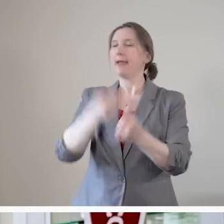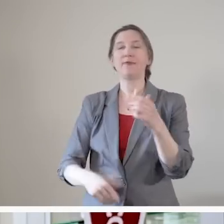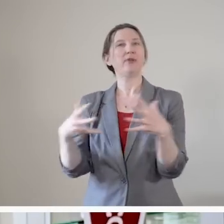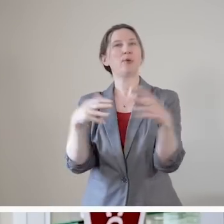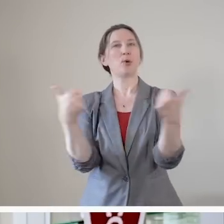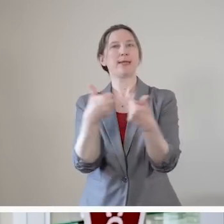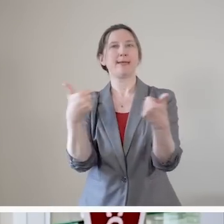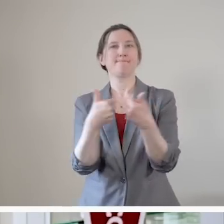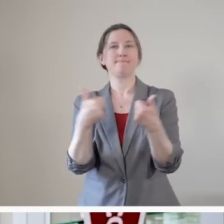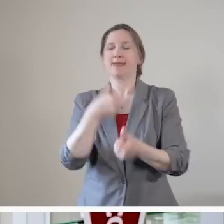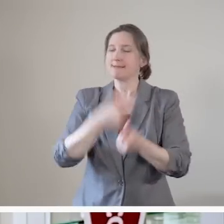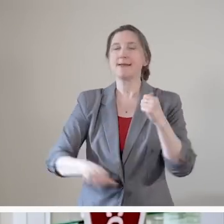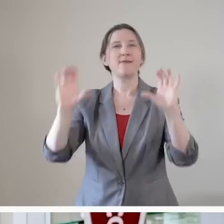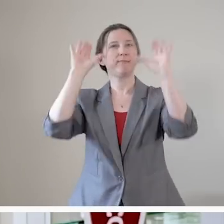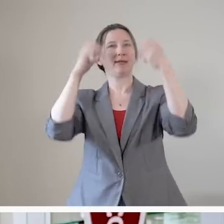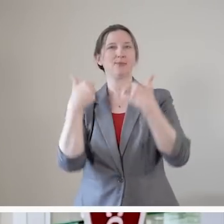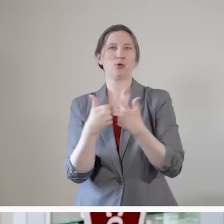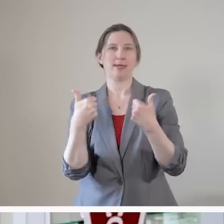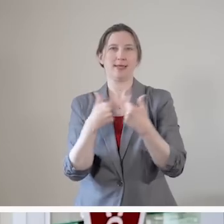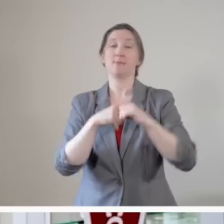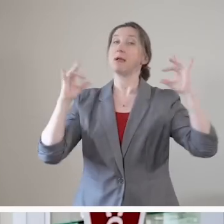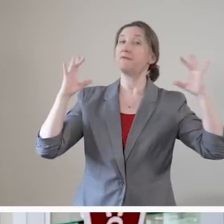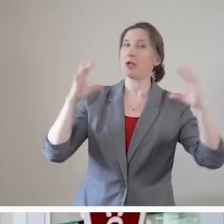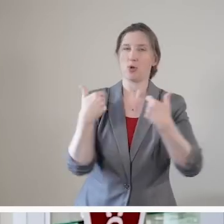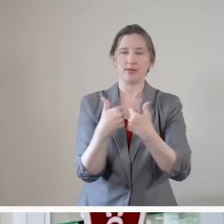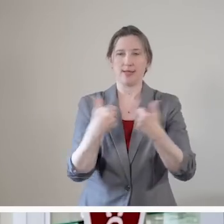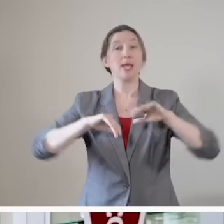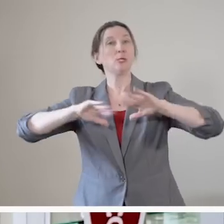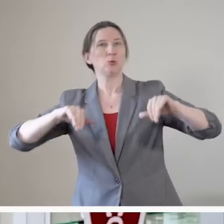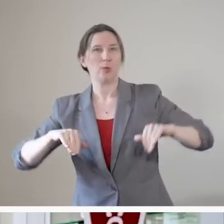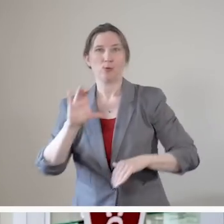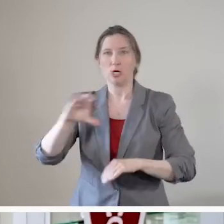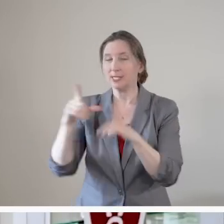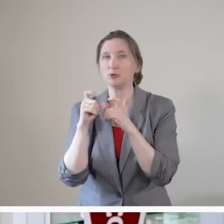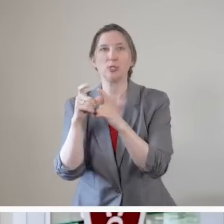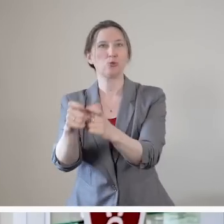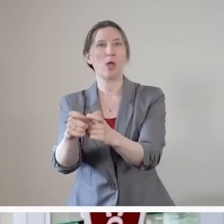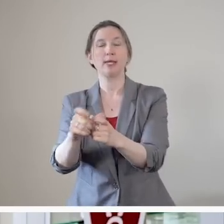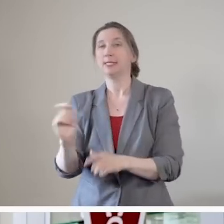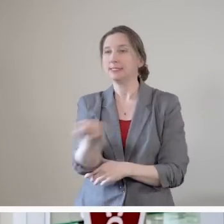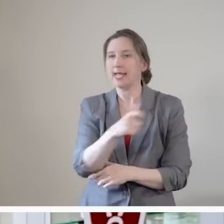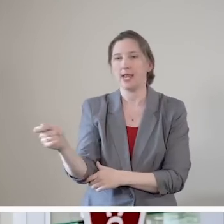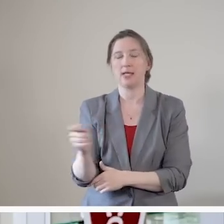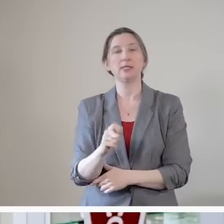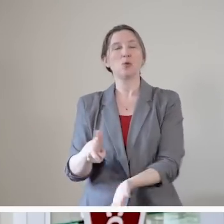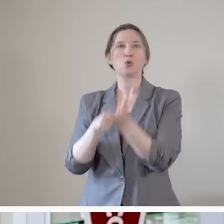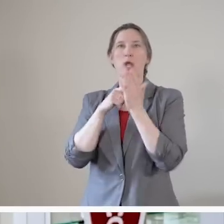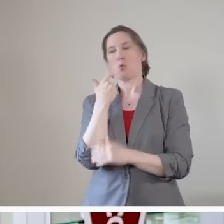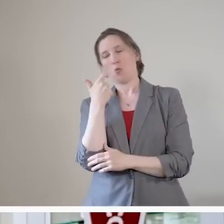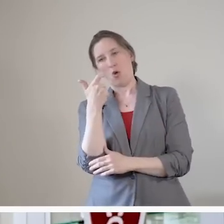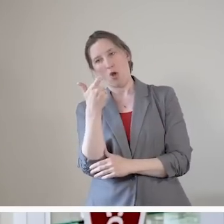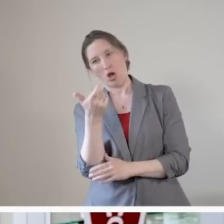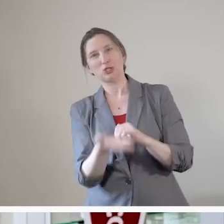football game, every Badger basketball game, every Badger volleyball game, swim meet, cross country meet,